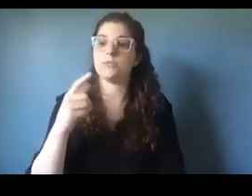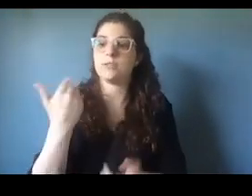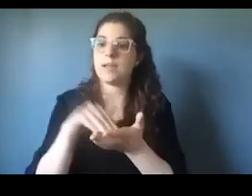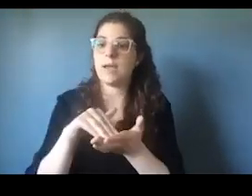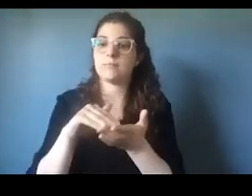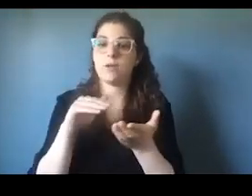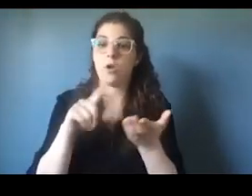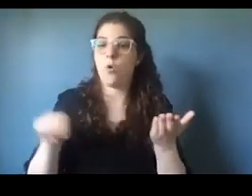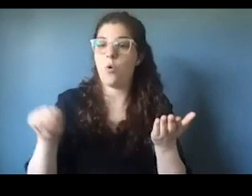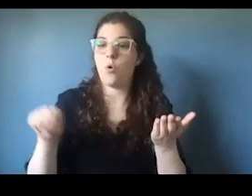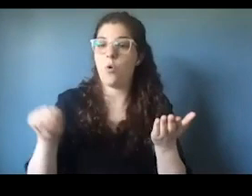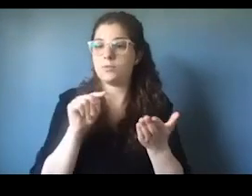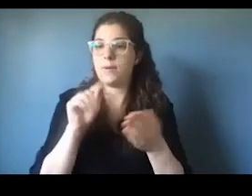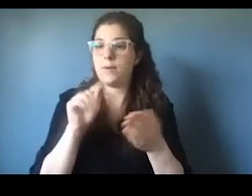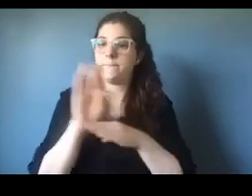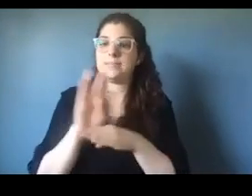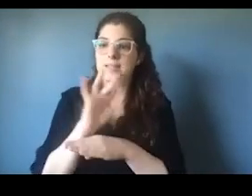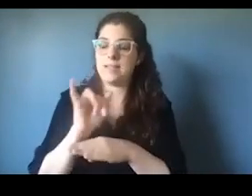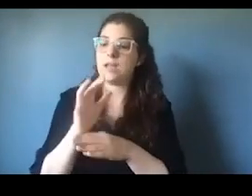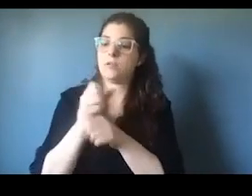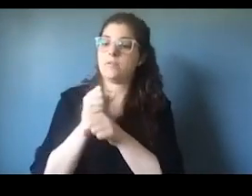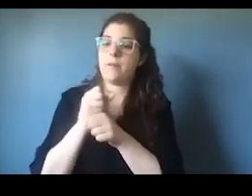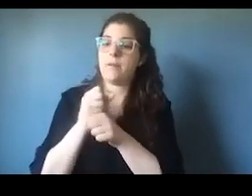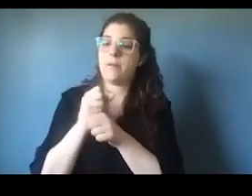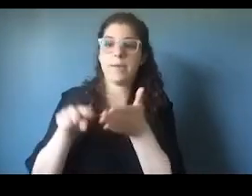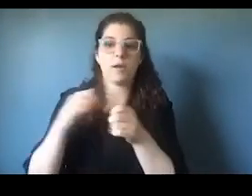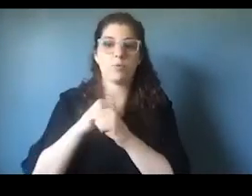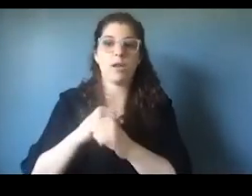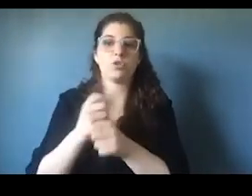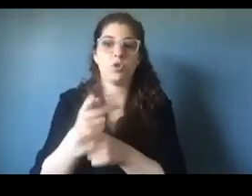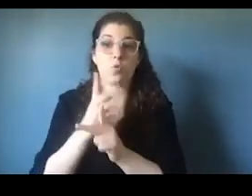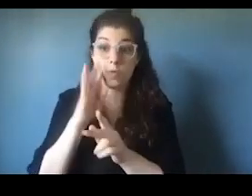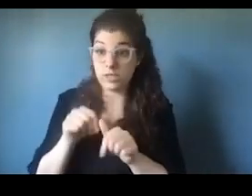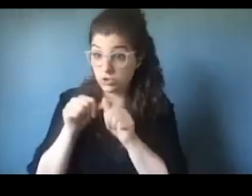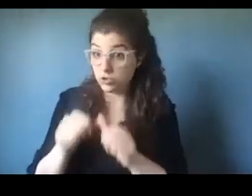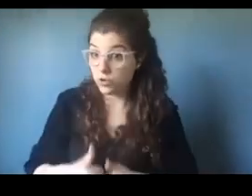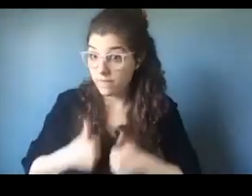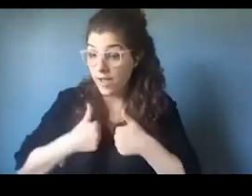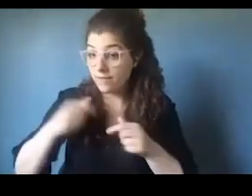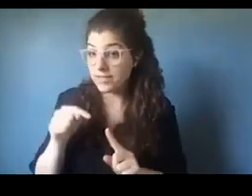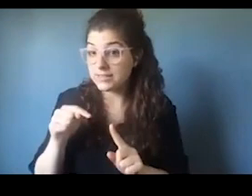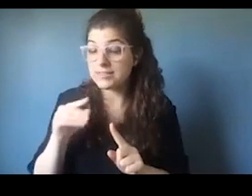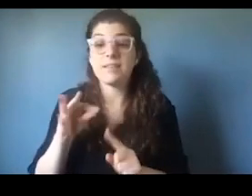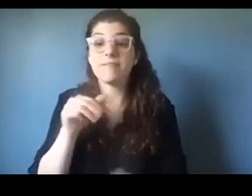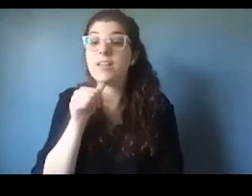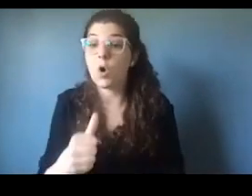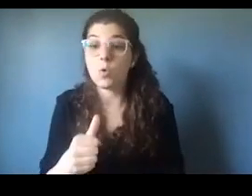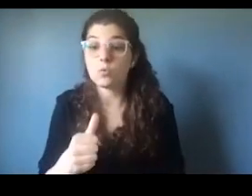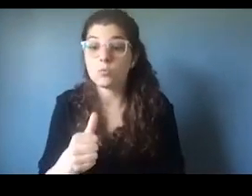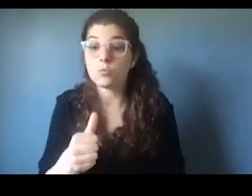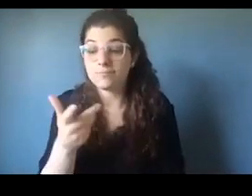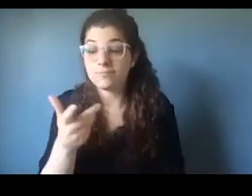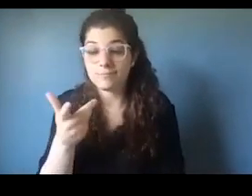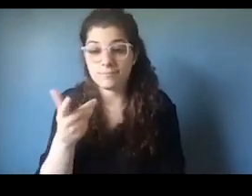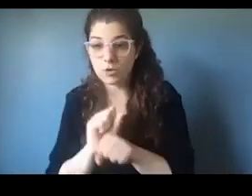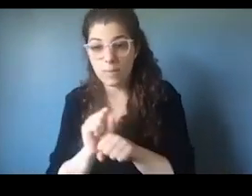those businesses that are receiving paycheck protection loans actually going to survive this? If they don't, then there's no job